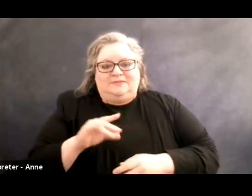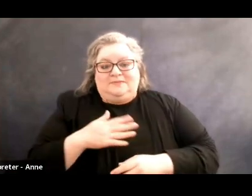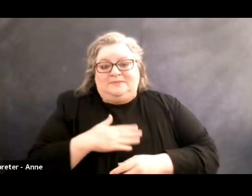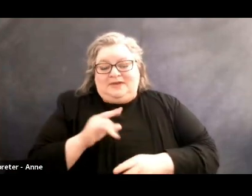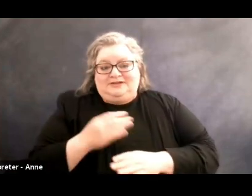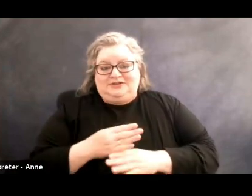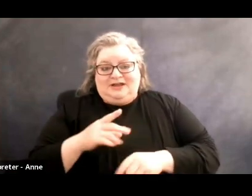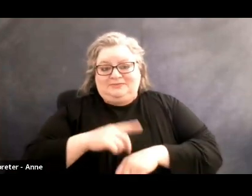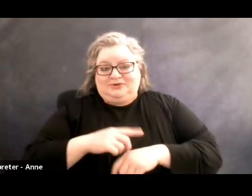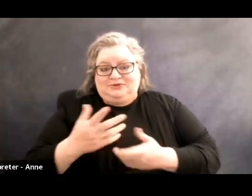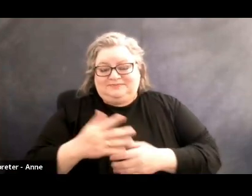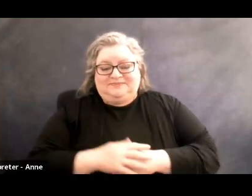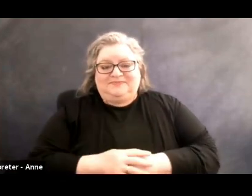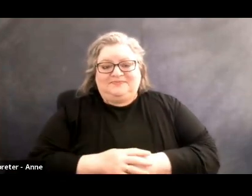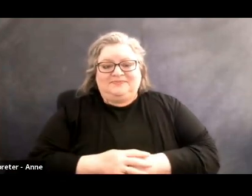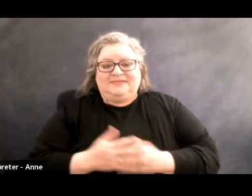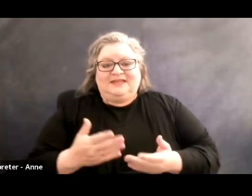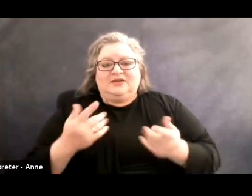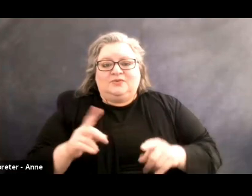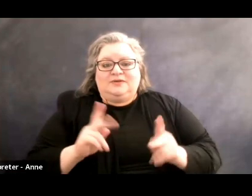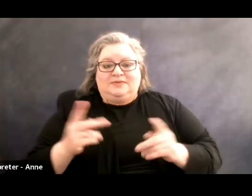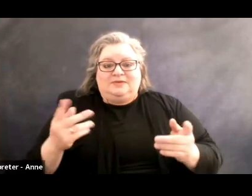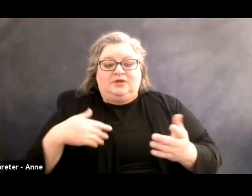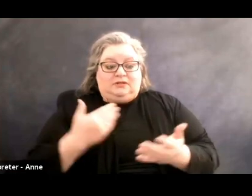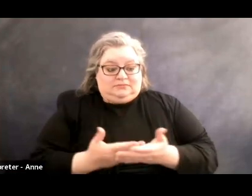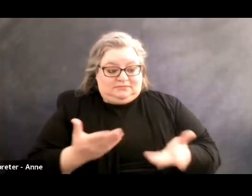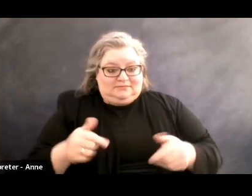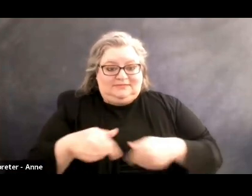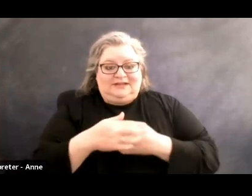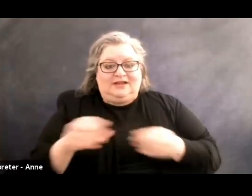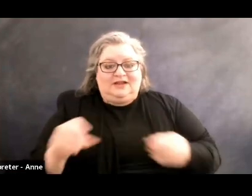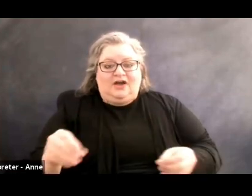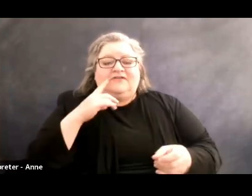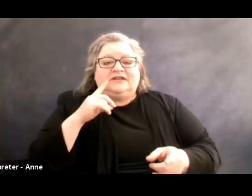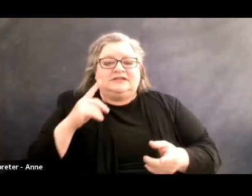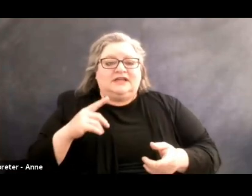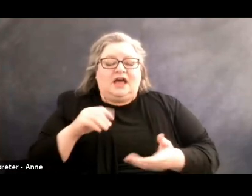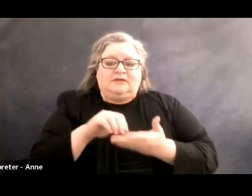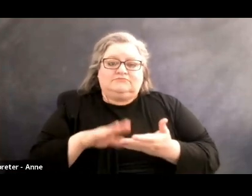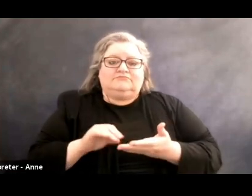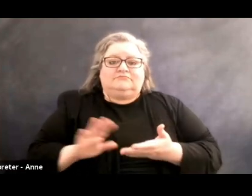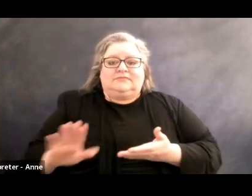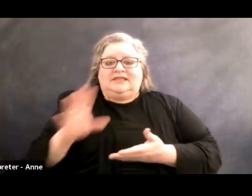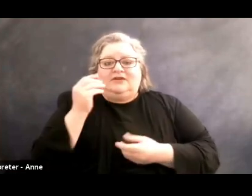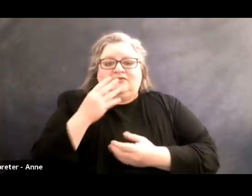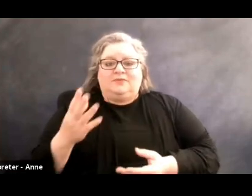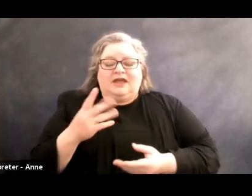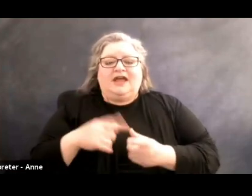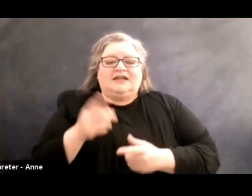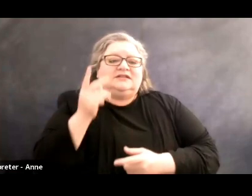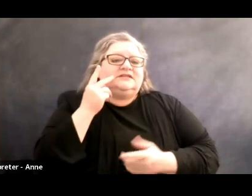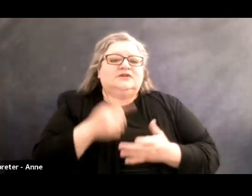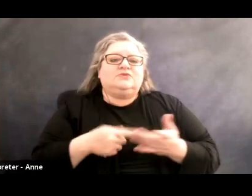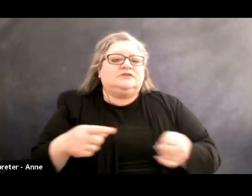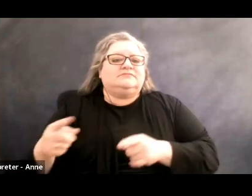duties basically here are when people come into our office, I get their information and I see what is going